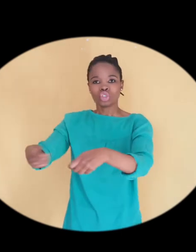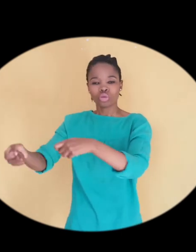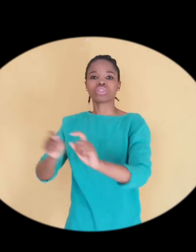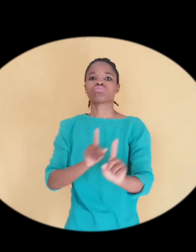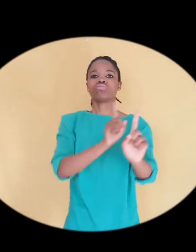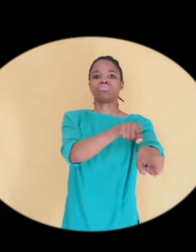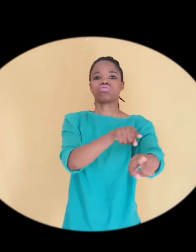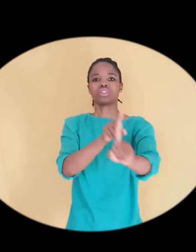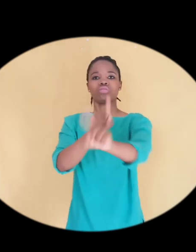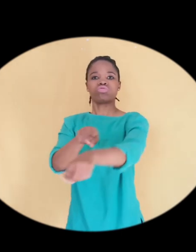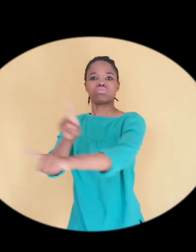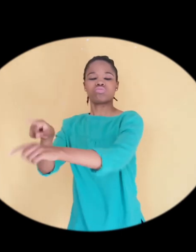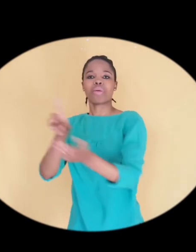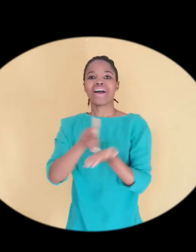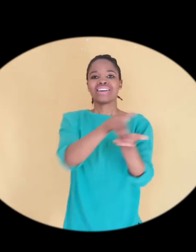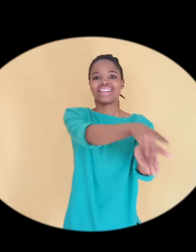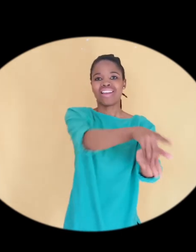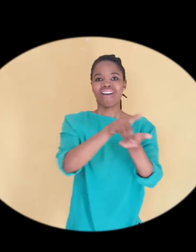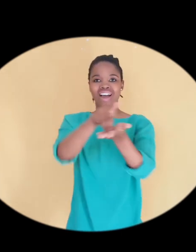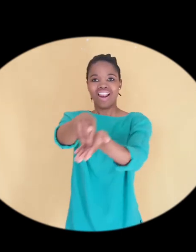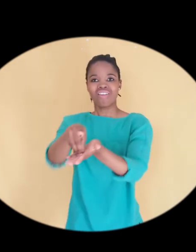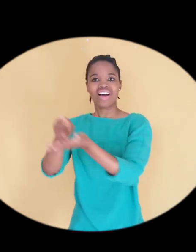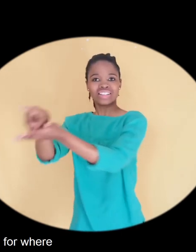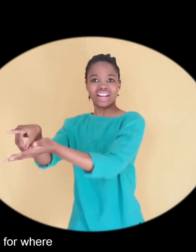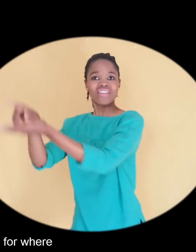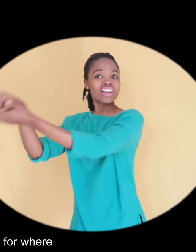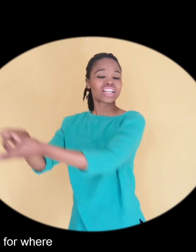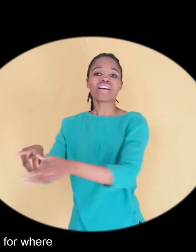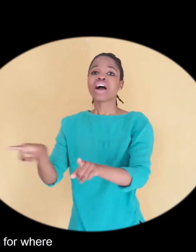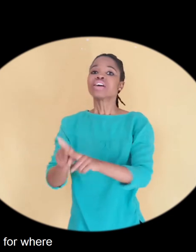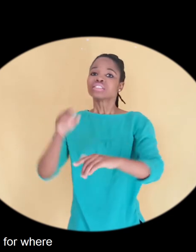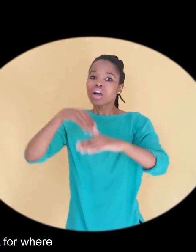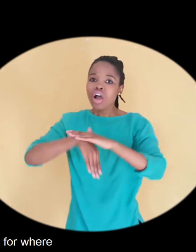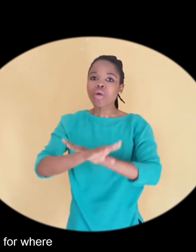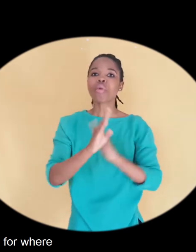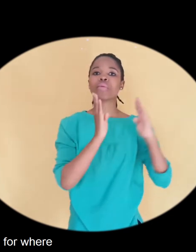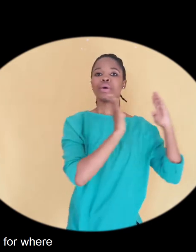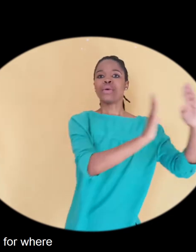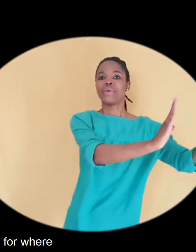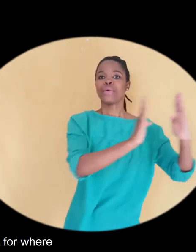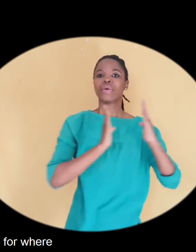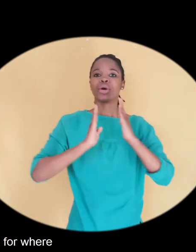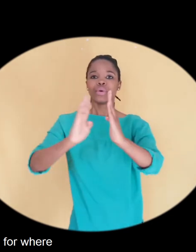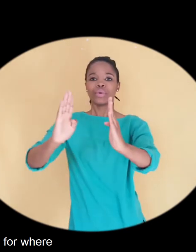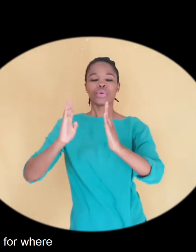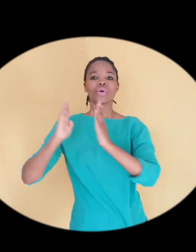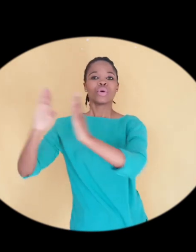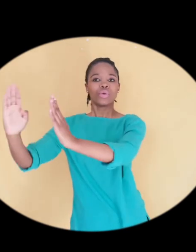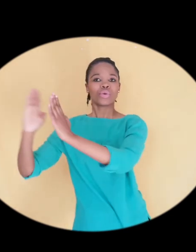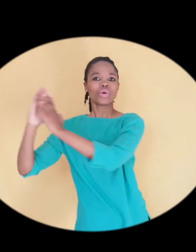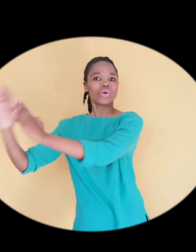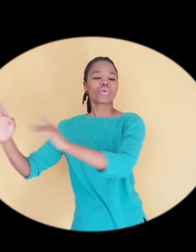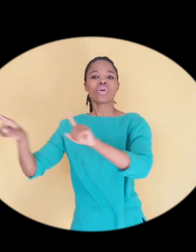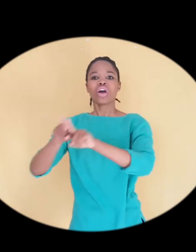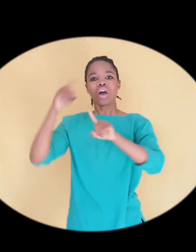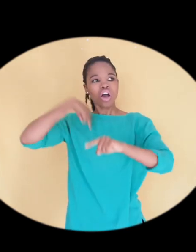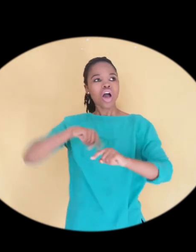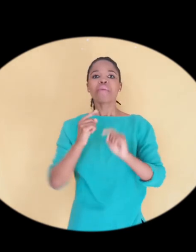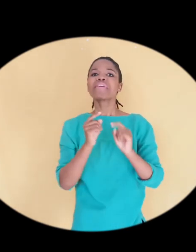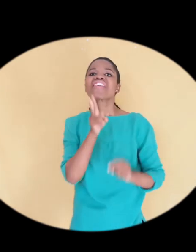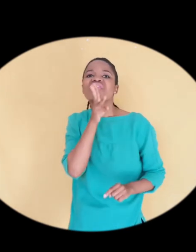the locations that want your book. Deliver them, but you're not responsible for where they put them in the bookshop, right? It could be in some